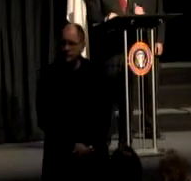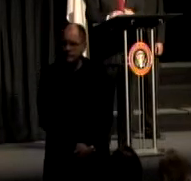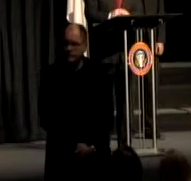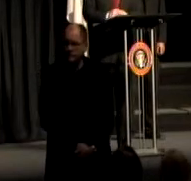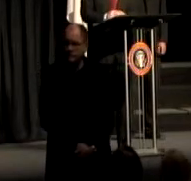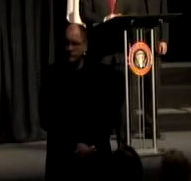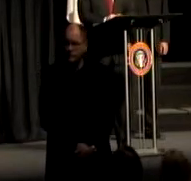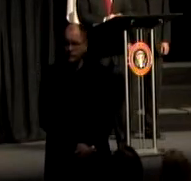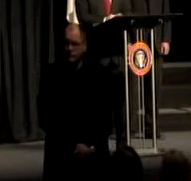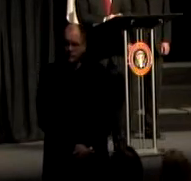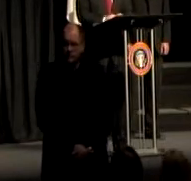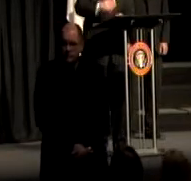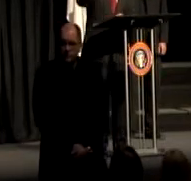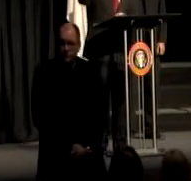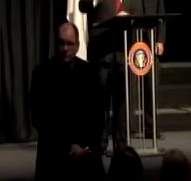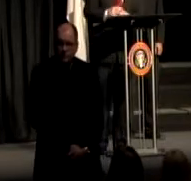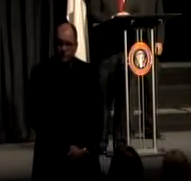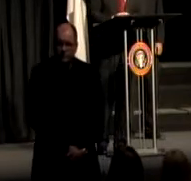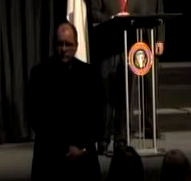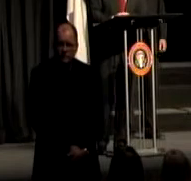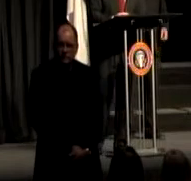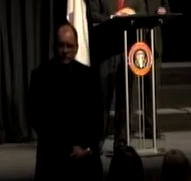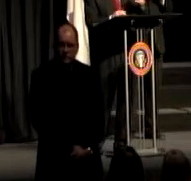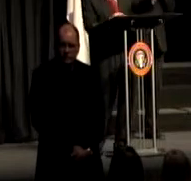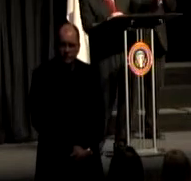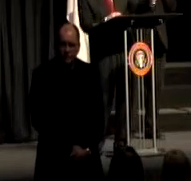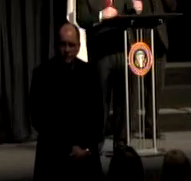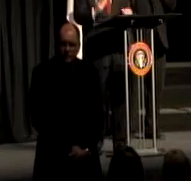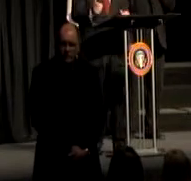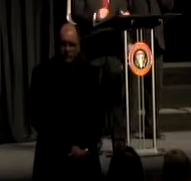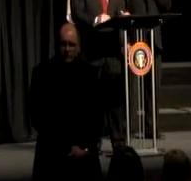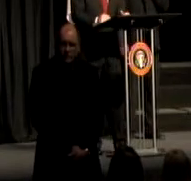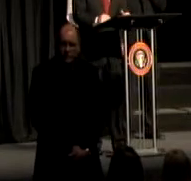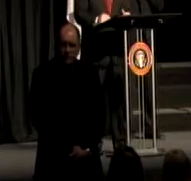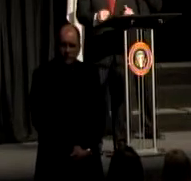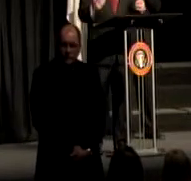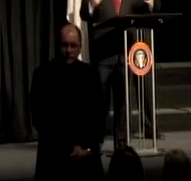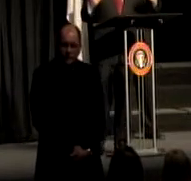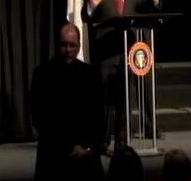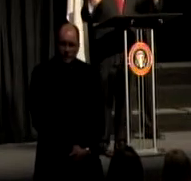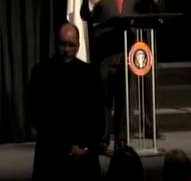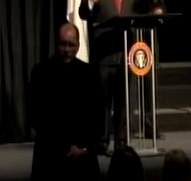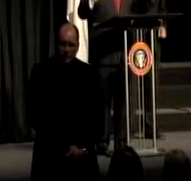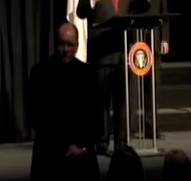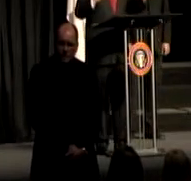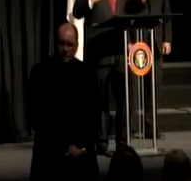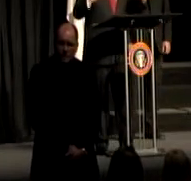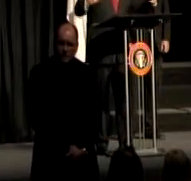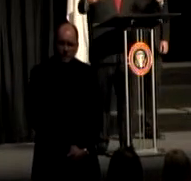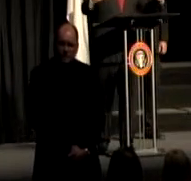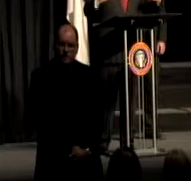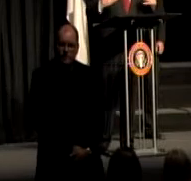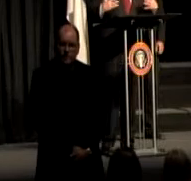know the next generation likes this or the older generation likes this or this style or this style we take our eyes off